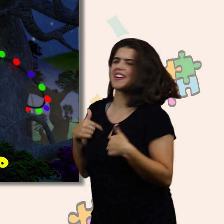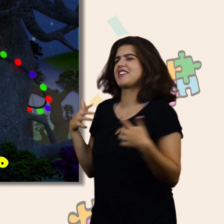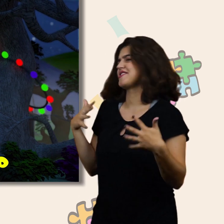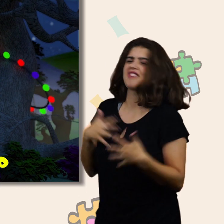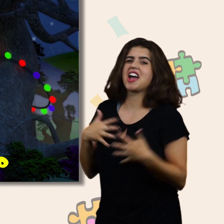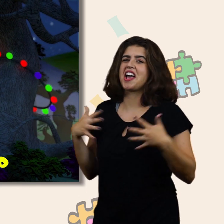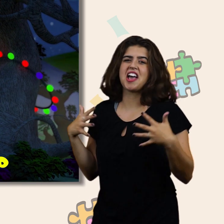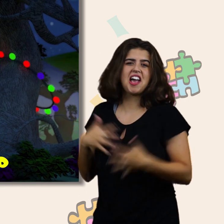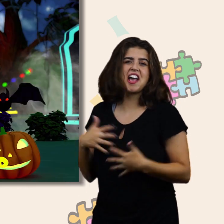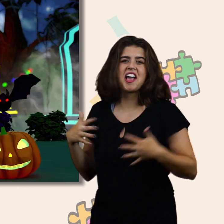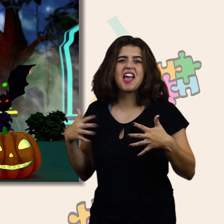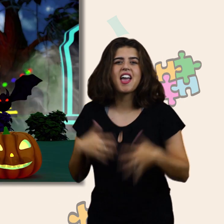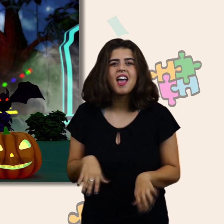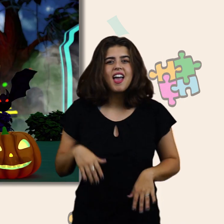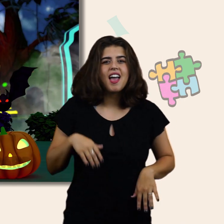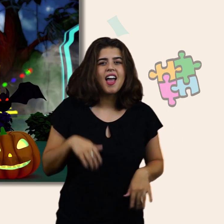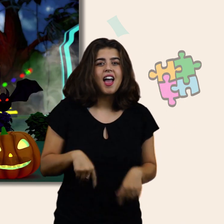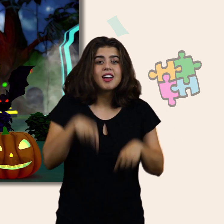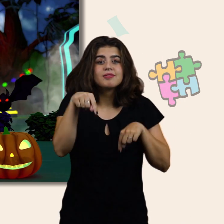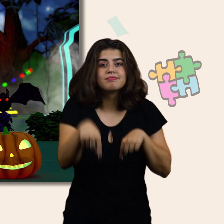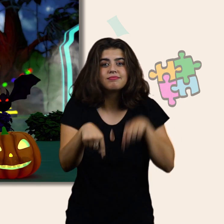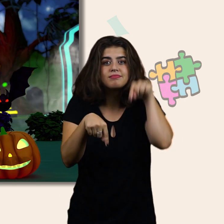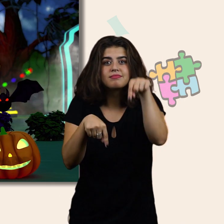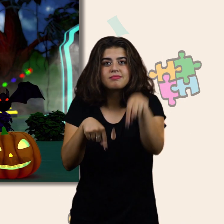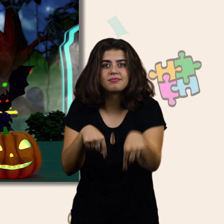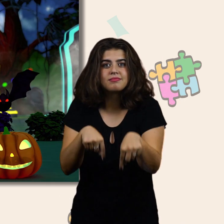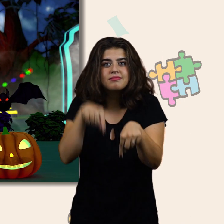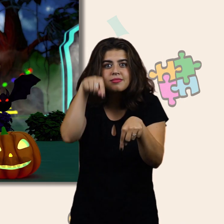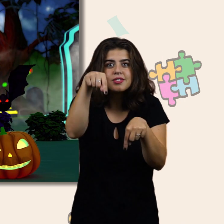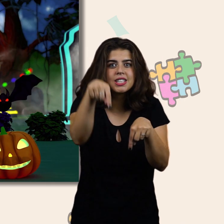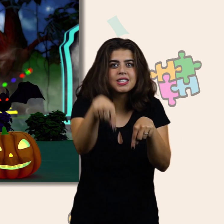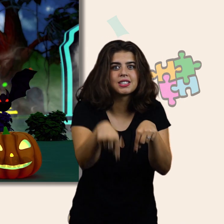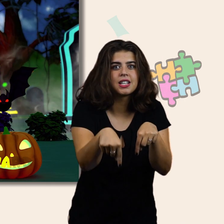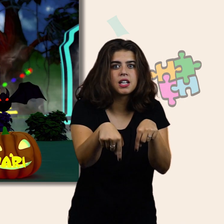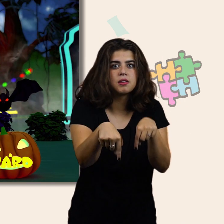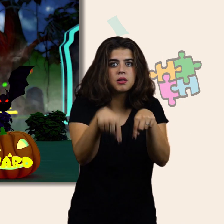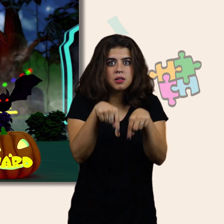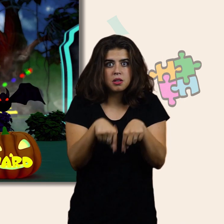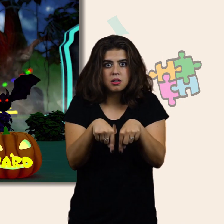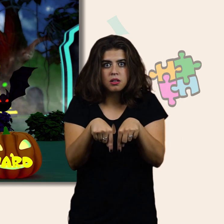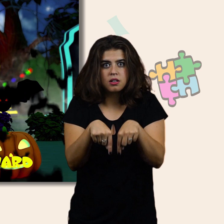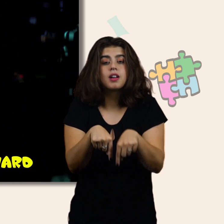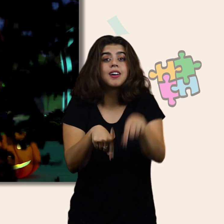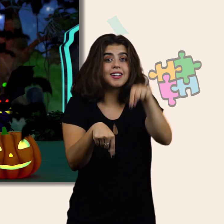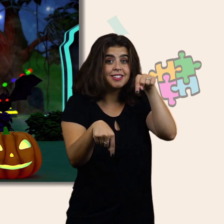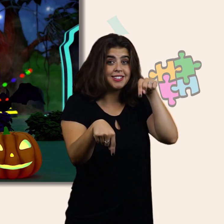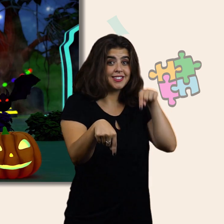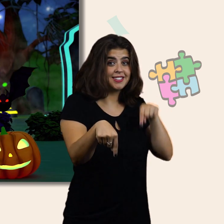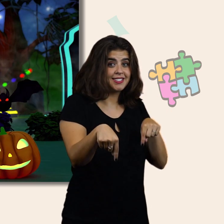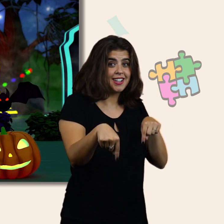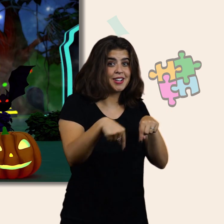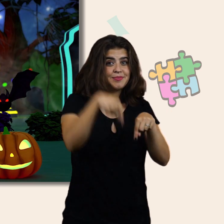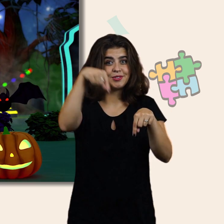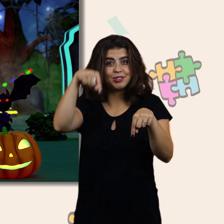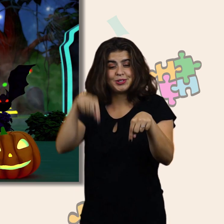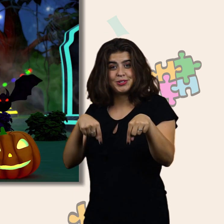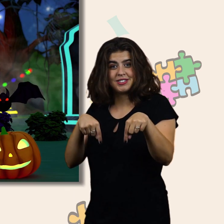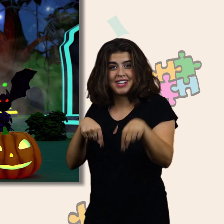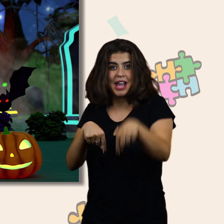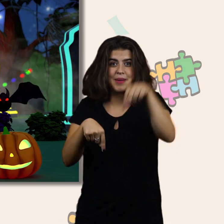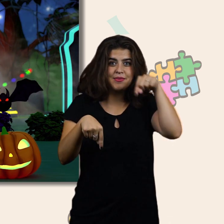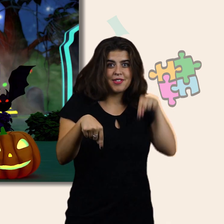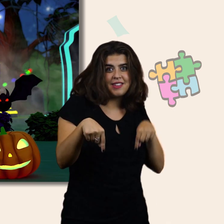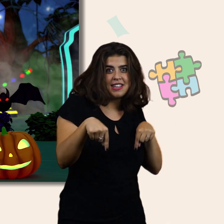we're not afraid. One step, two steps, three steps forward. One step,